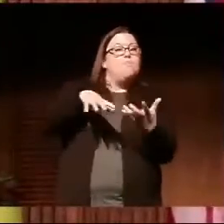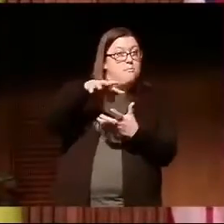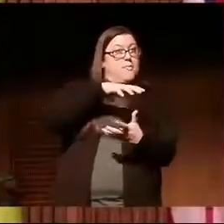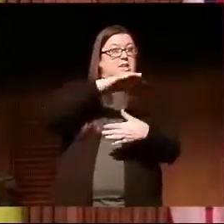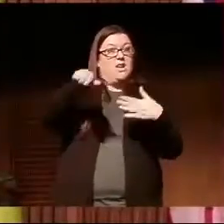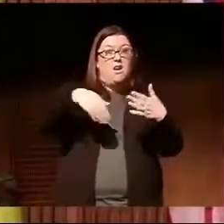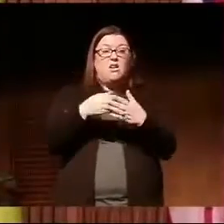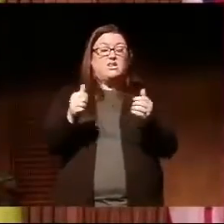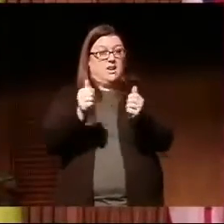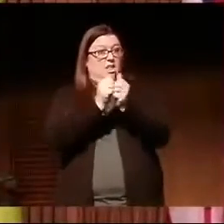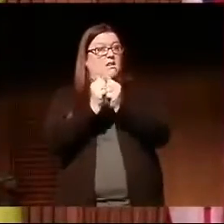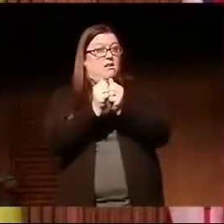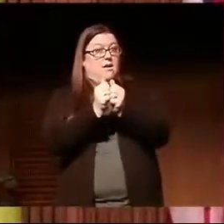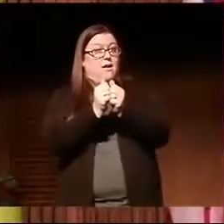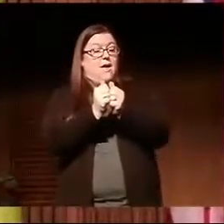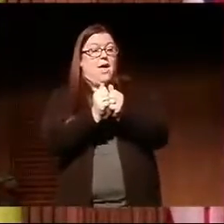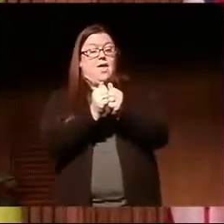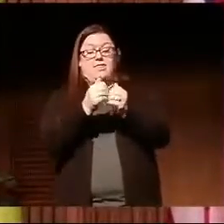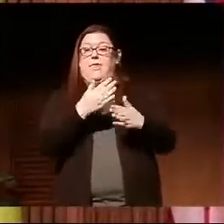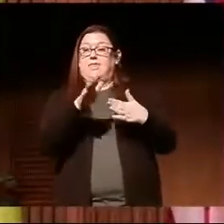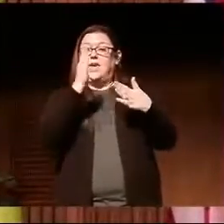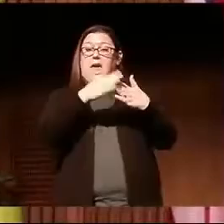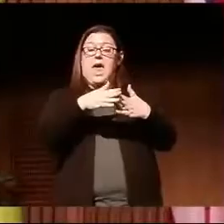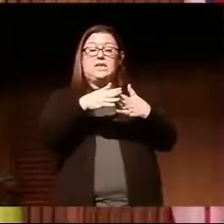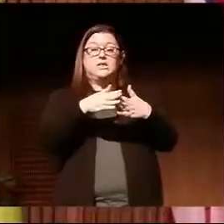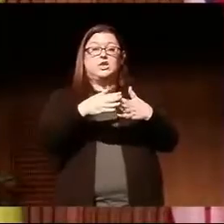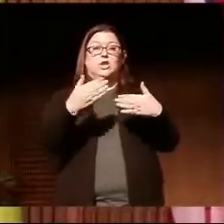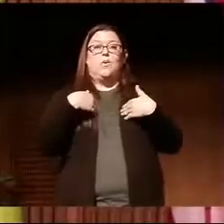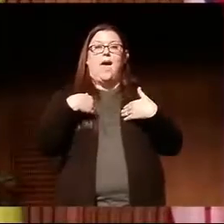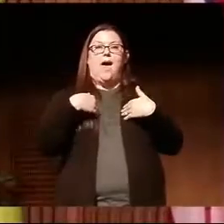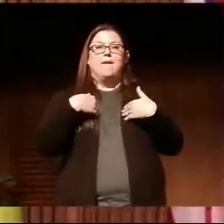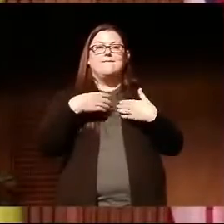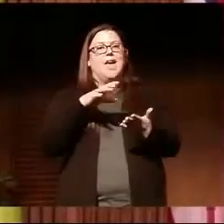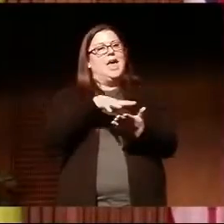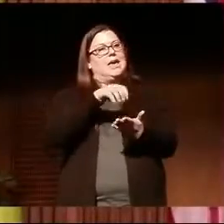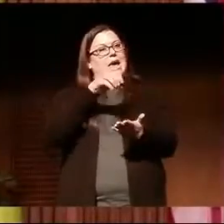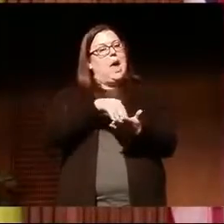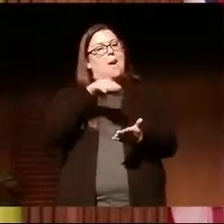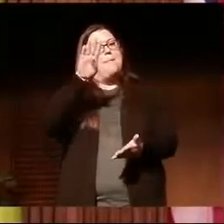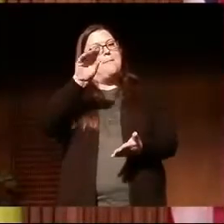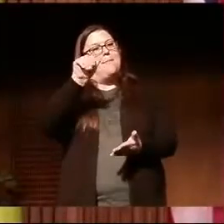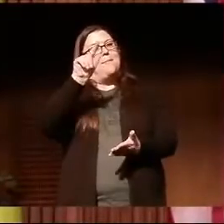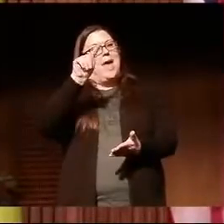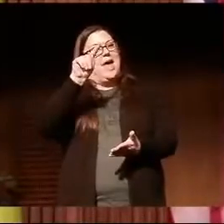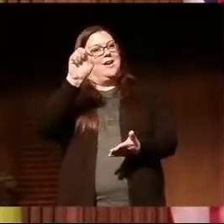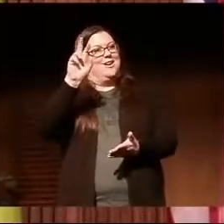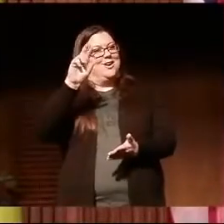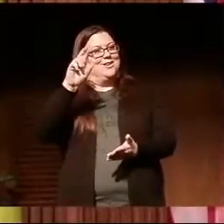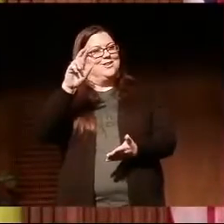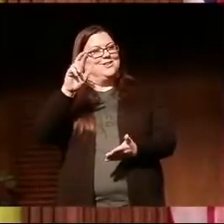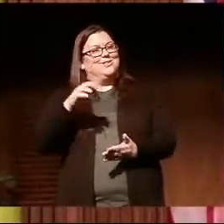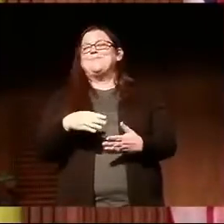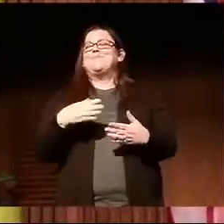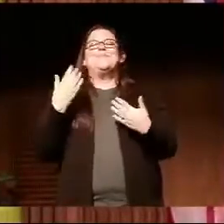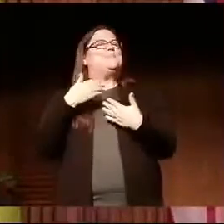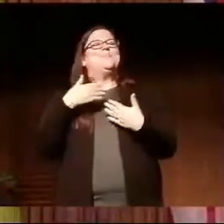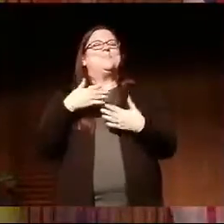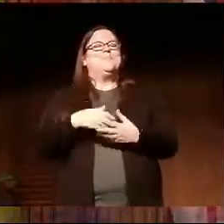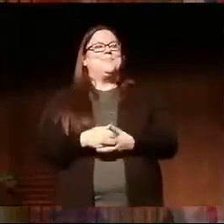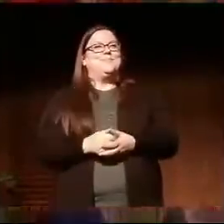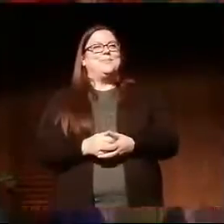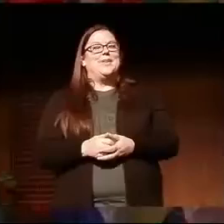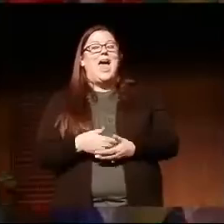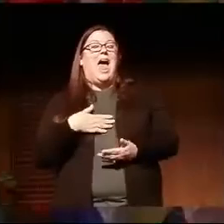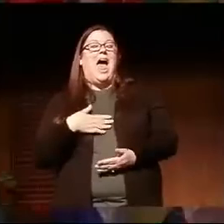ingredients together, and at the end of it, you have cake batter. Yum, right? One of my favorite pastimes is to lick